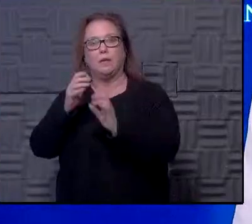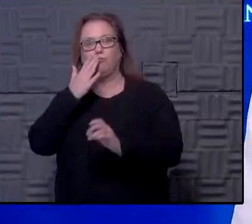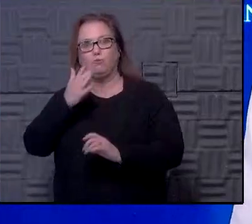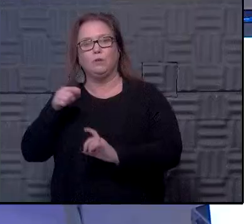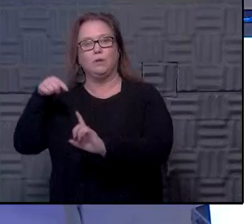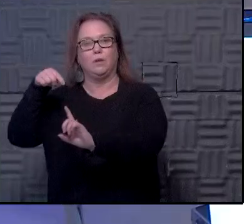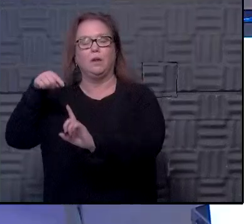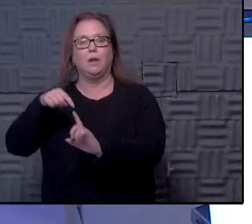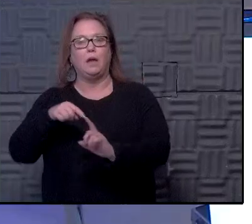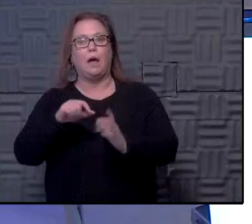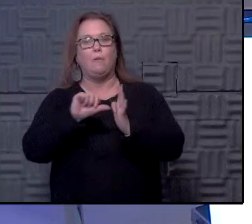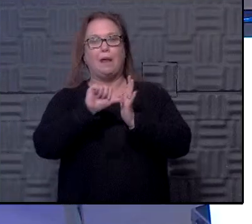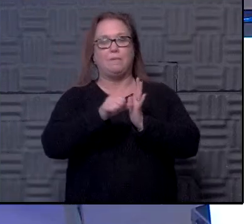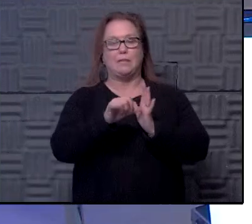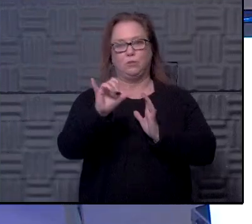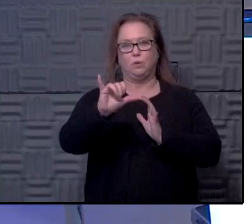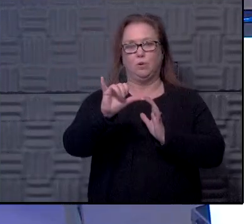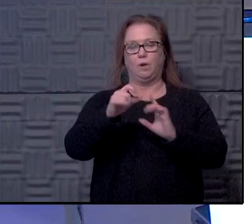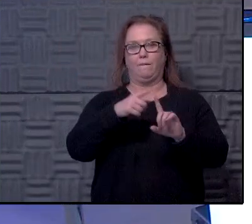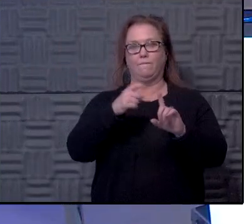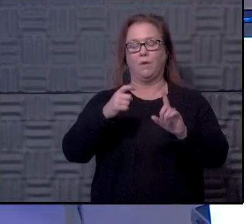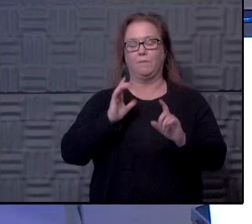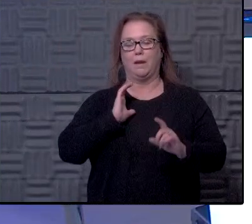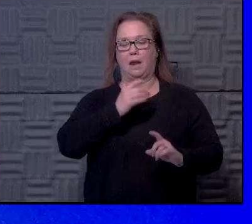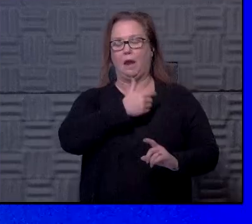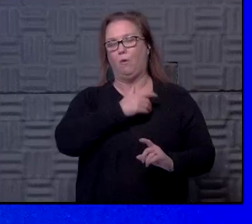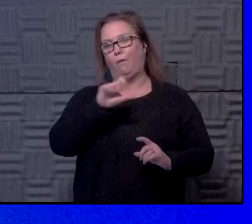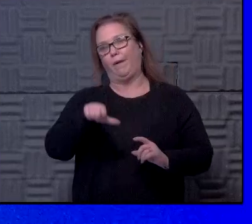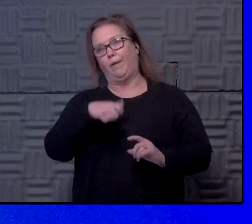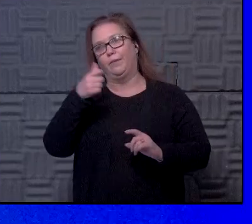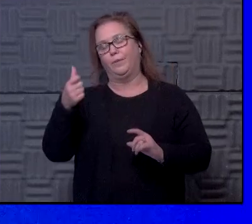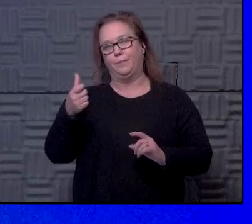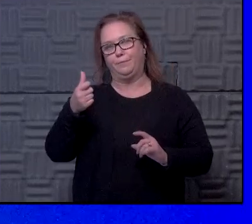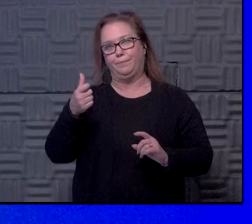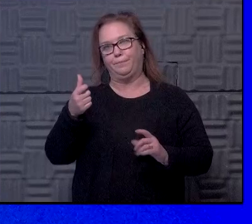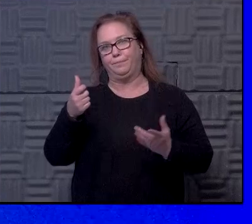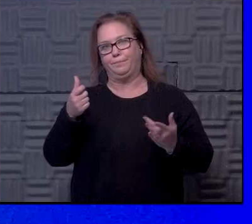get to And I would just like to point out too, from some of our other